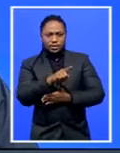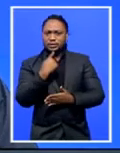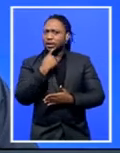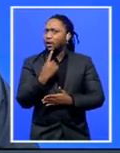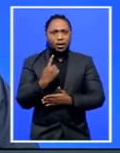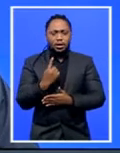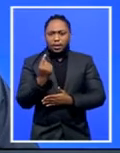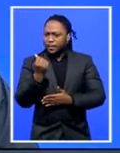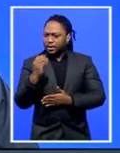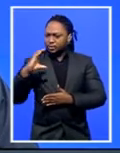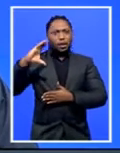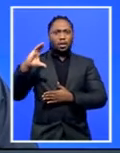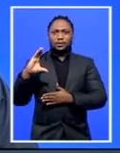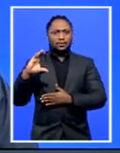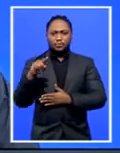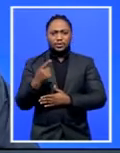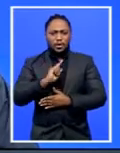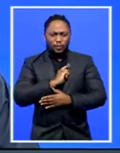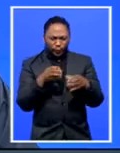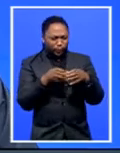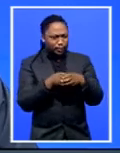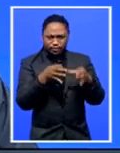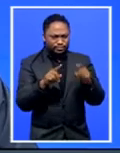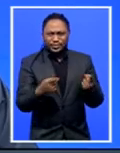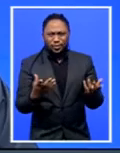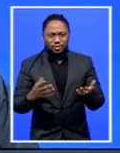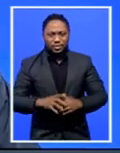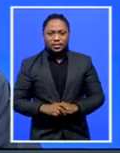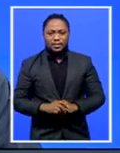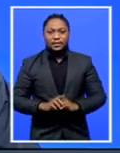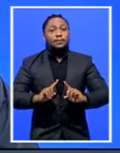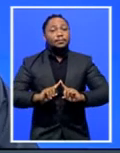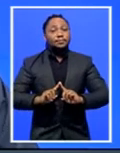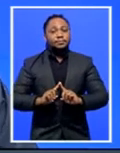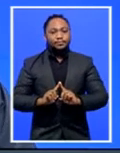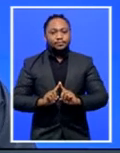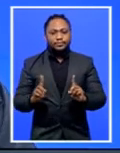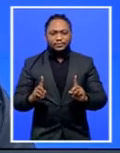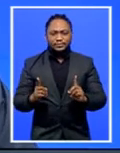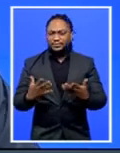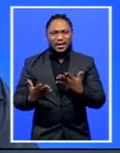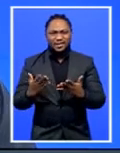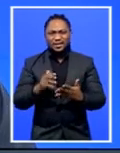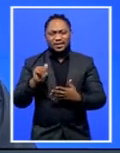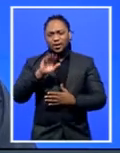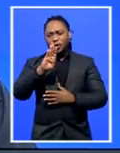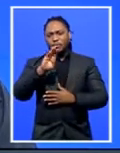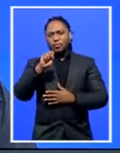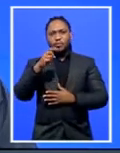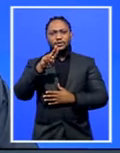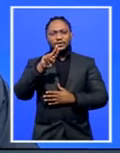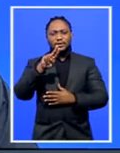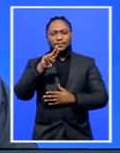by the smaller parties. But the participation, like the, I think it's the Bushbuck Ridge Residents